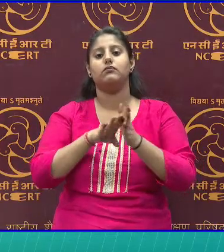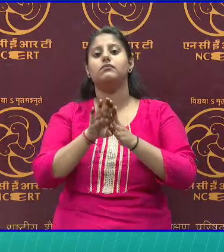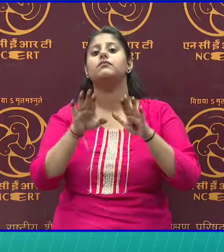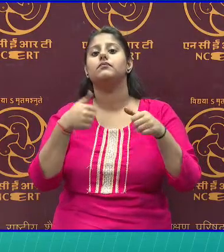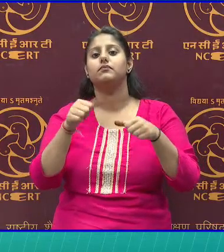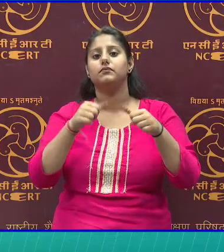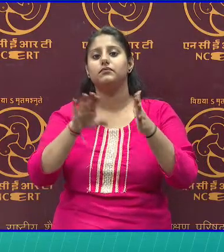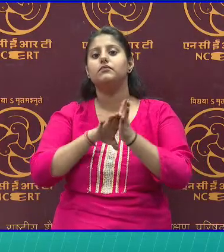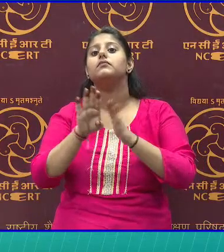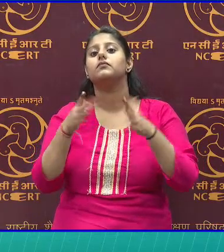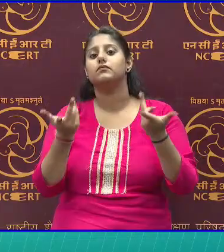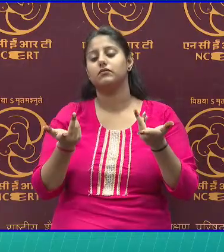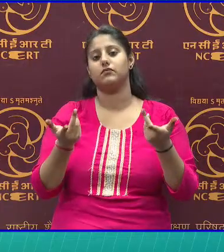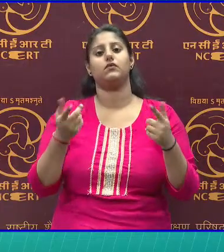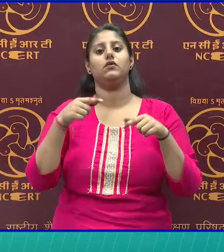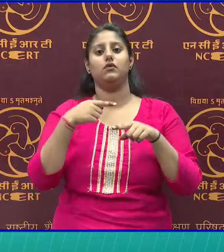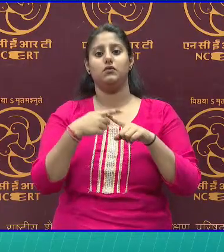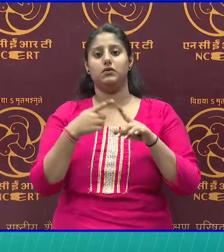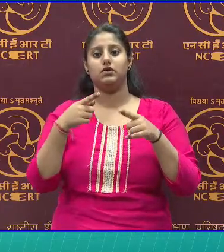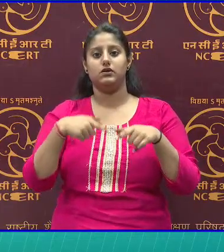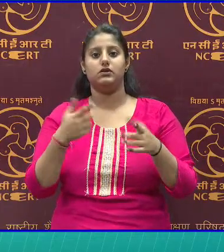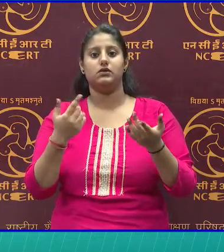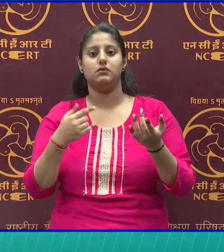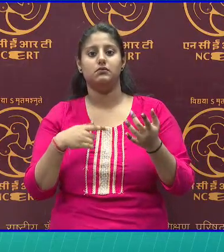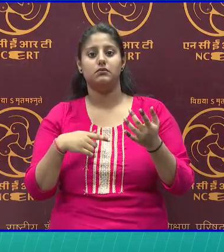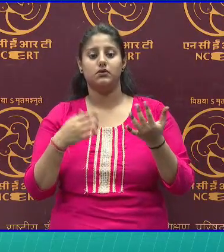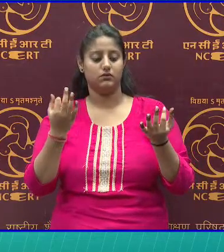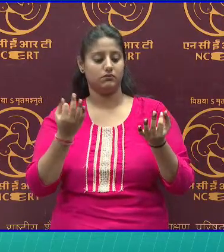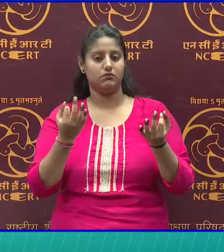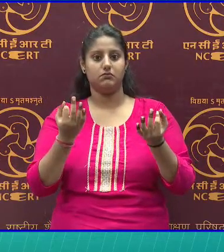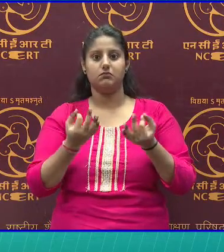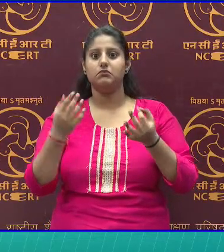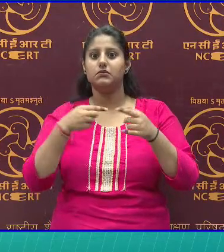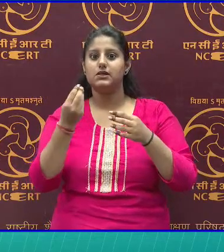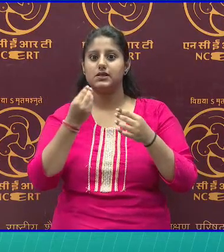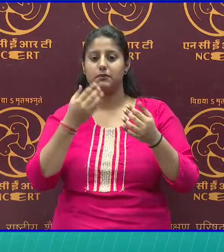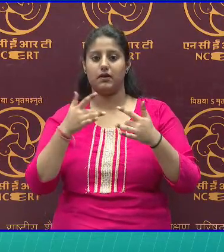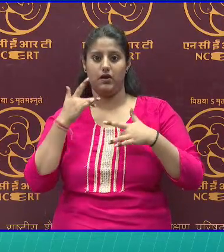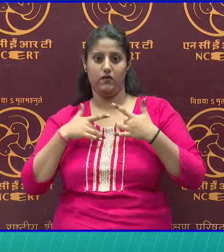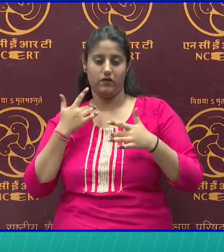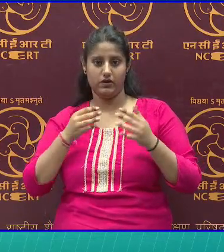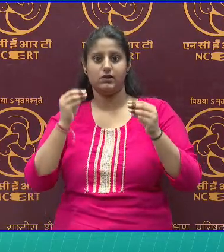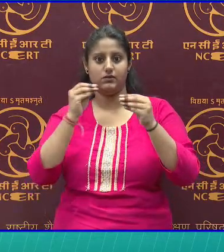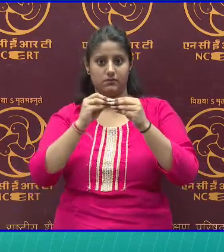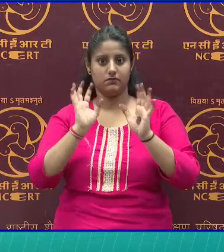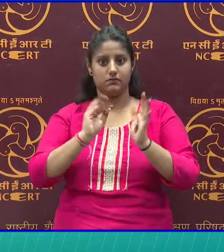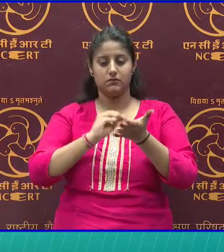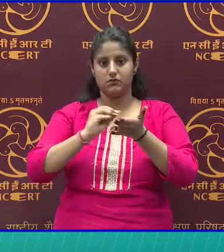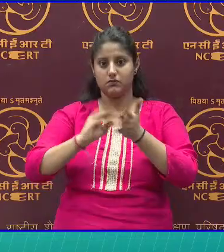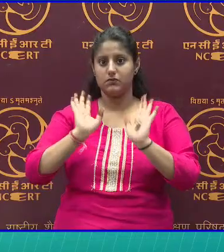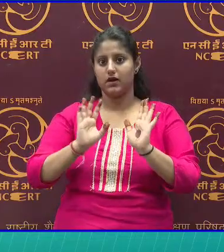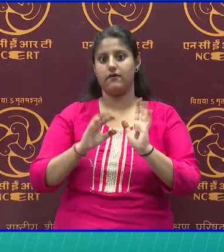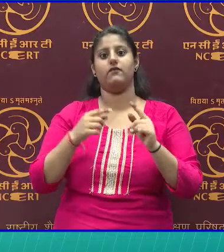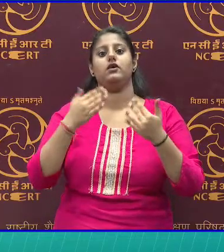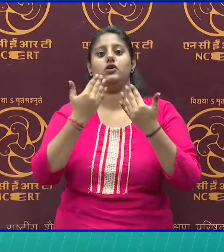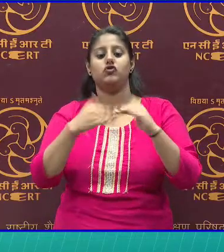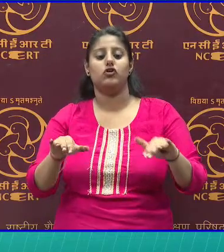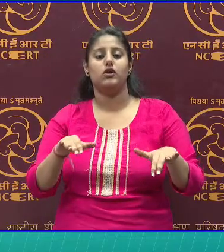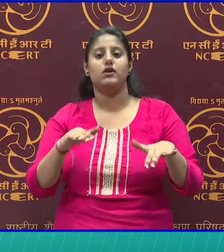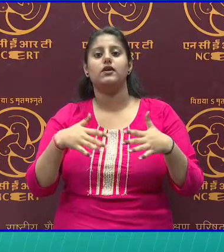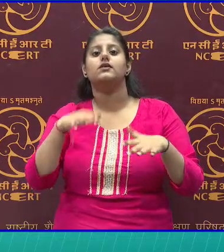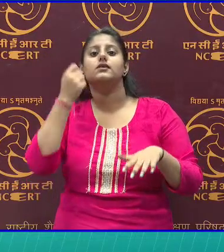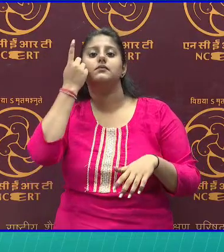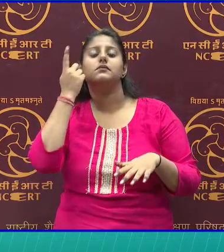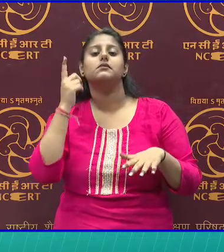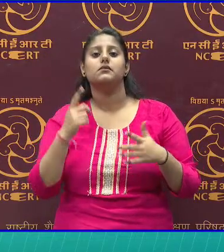we reached to a conclusion that could be a forest could be an interesting element that children are fascinated